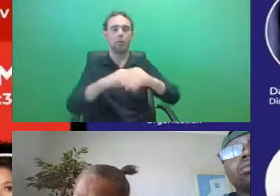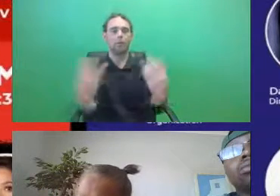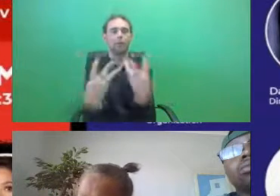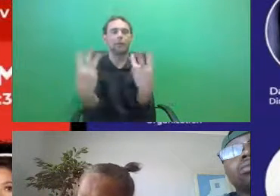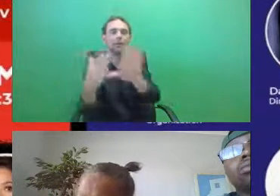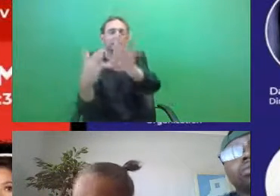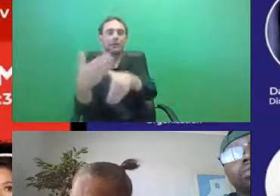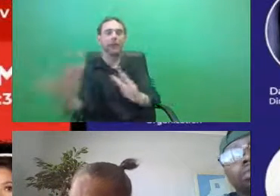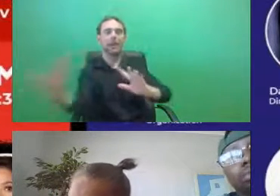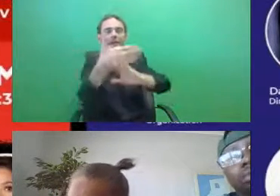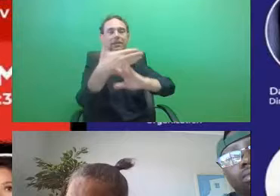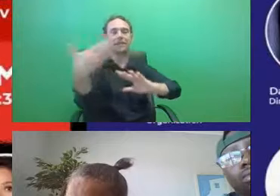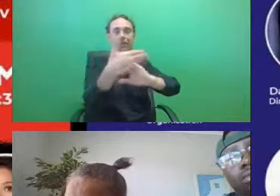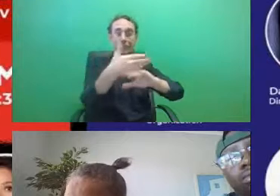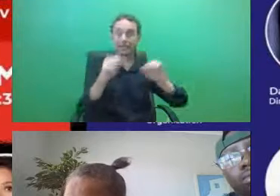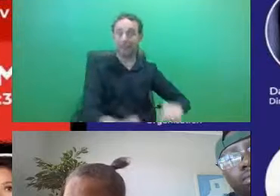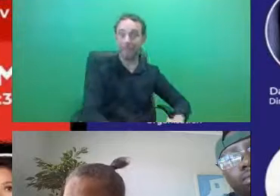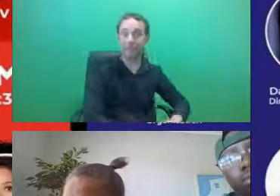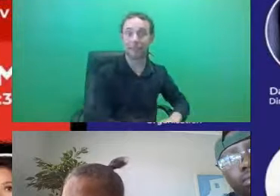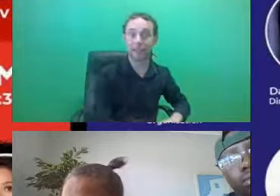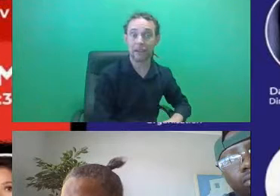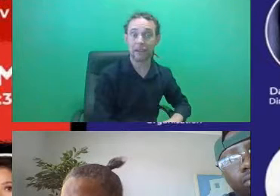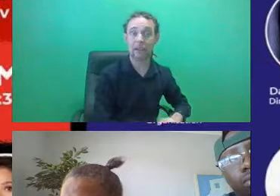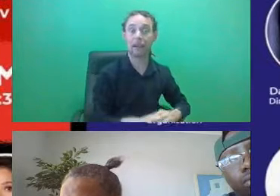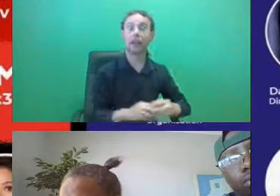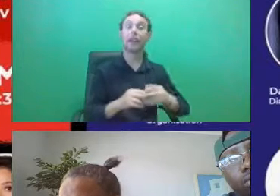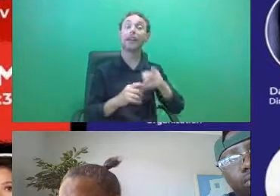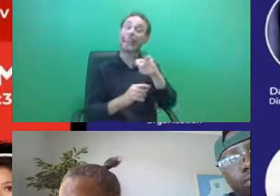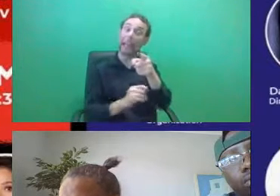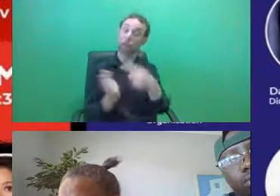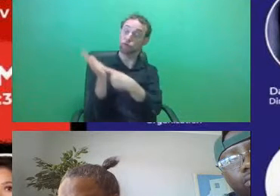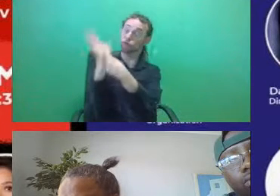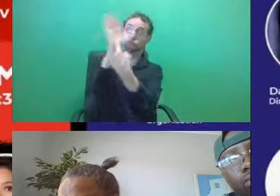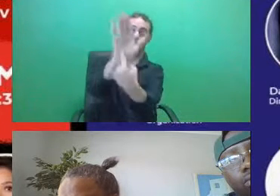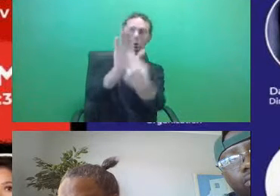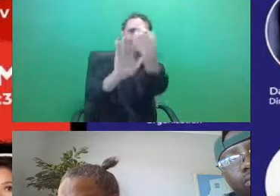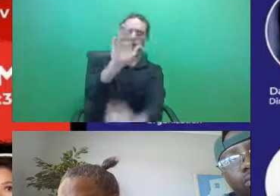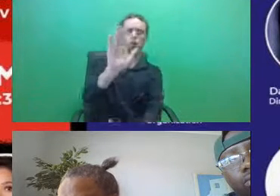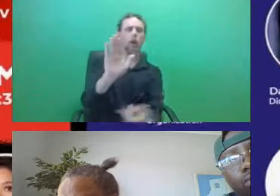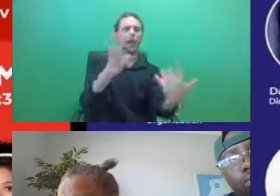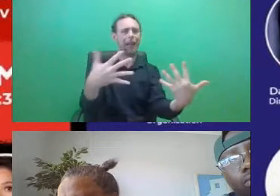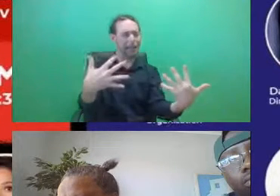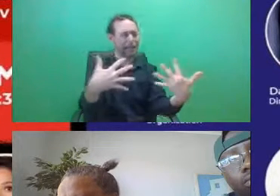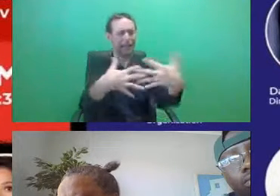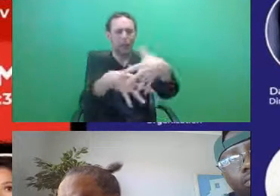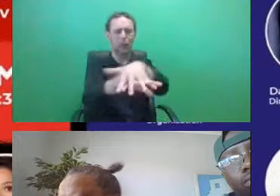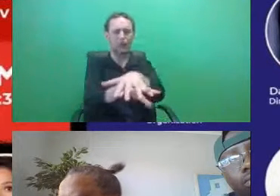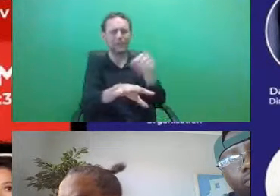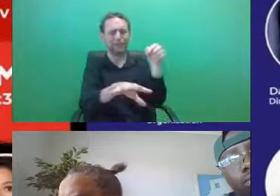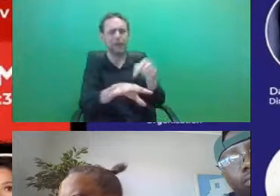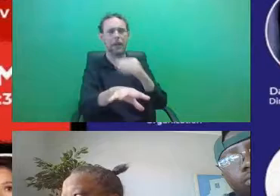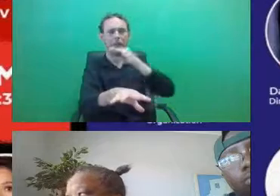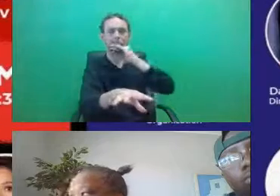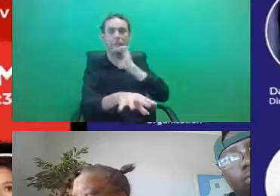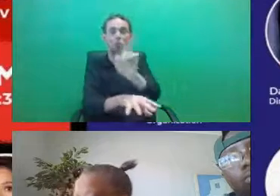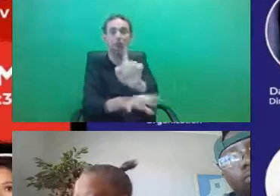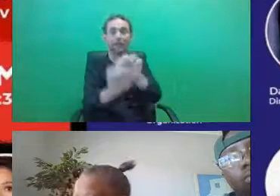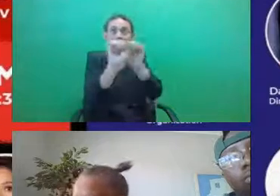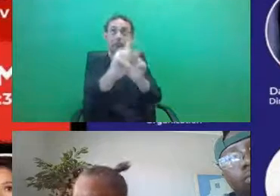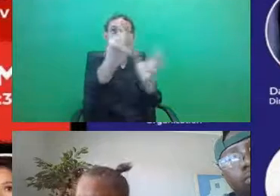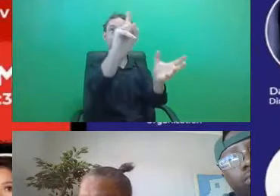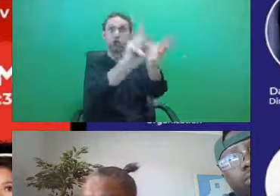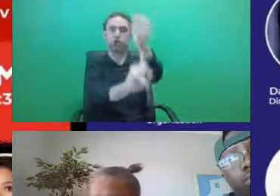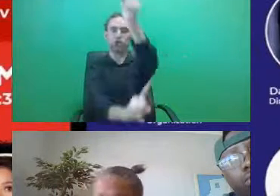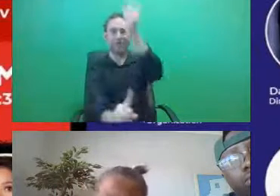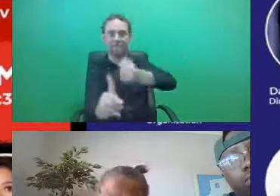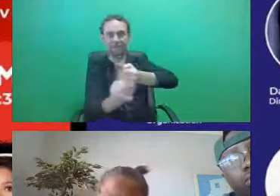and that would also be a reflection of inclusivity as a whole in terms of fighting or